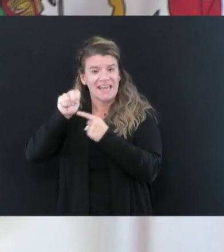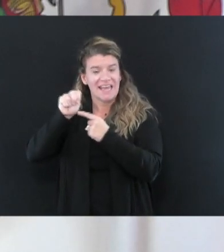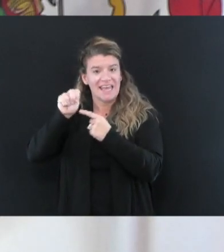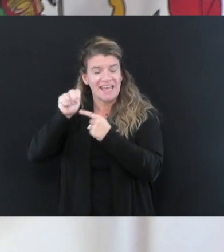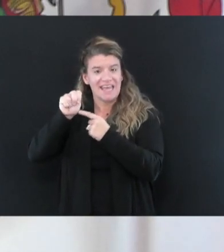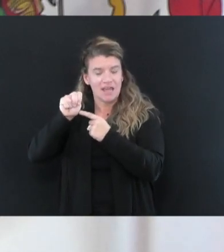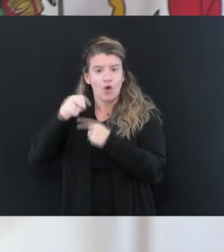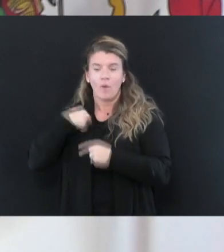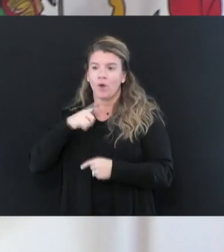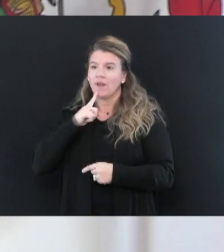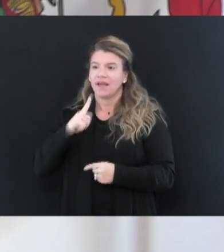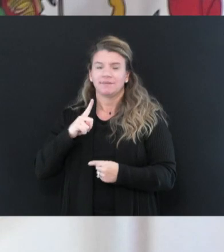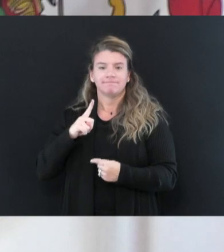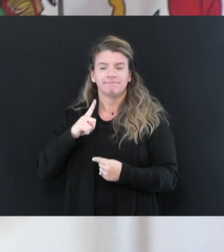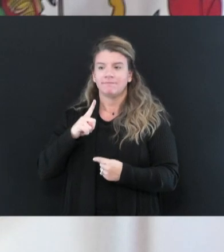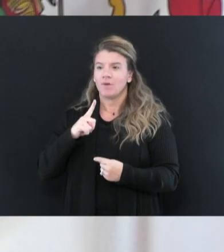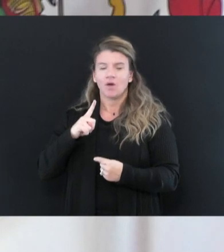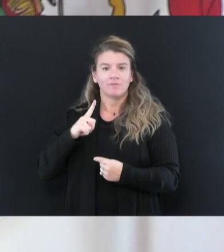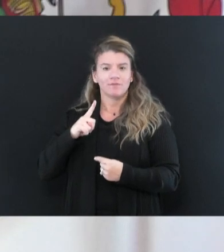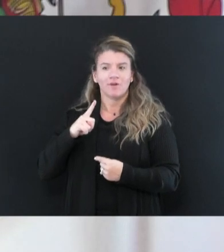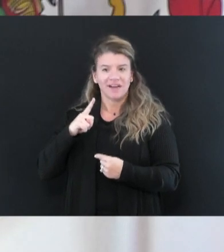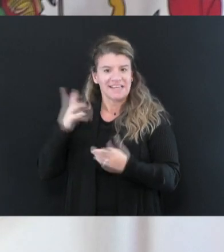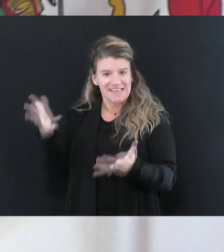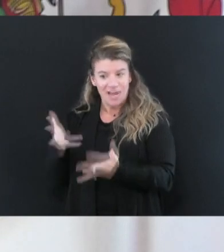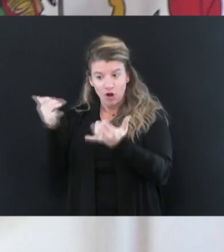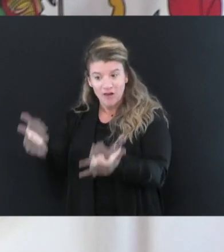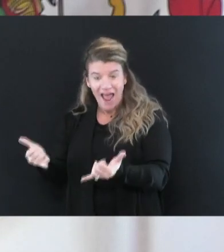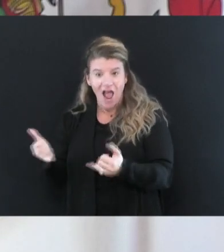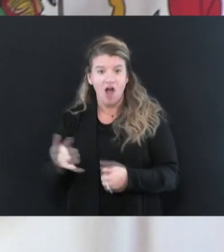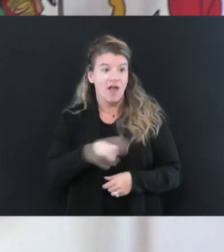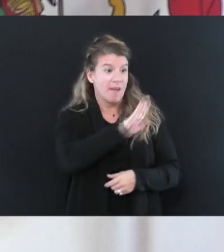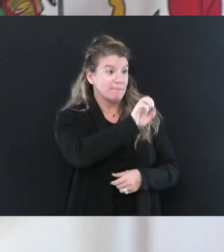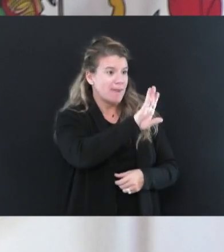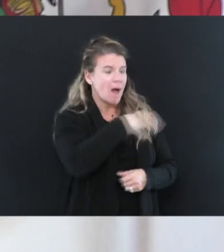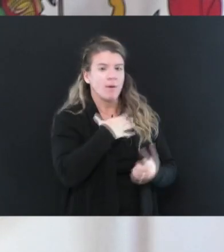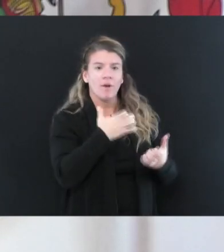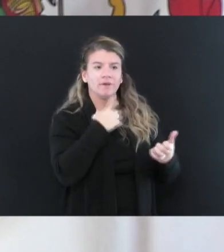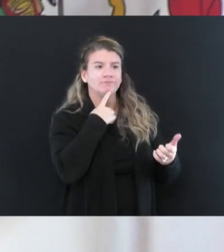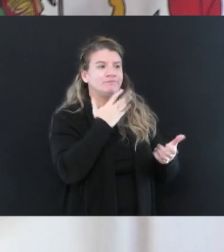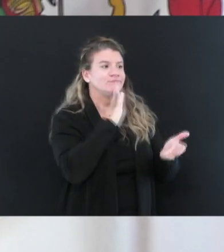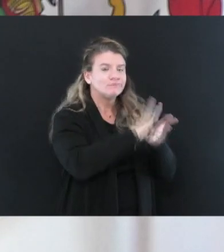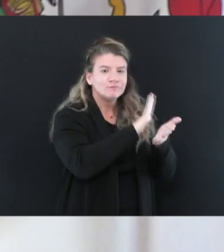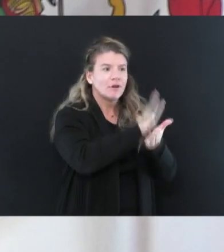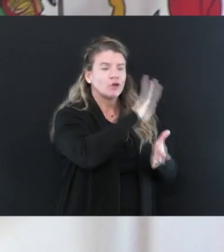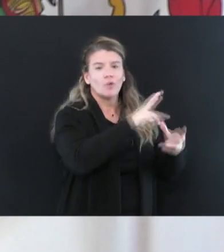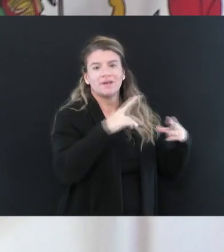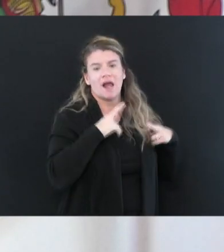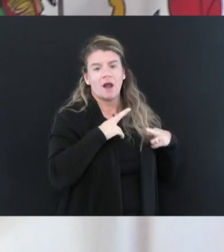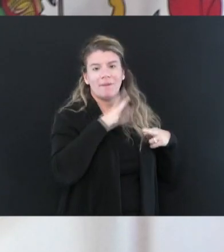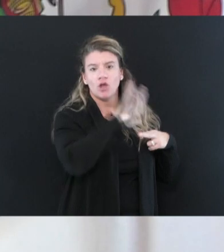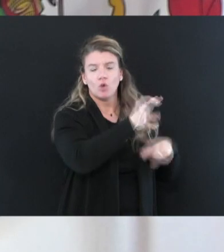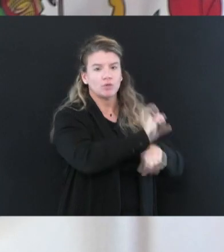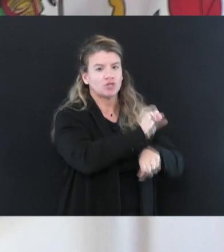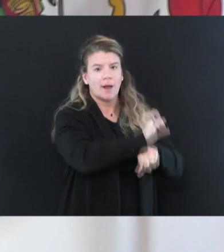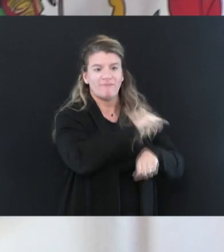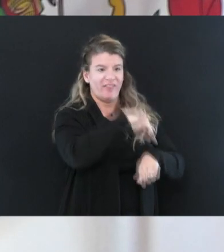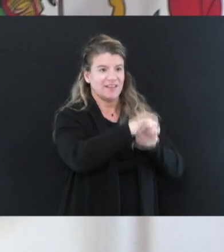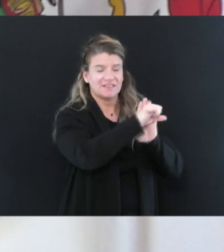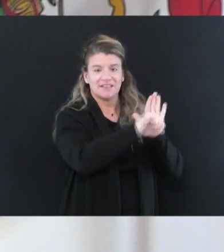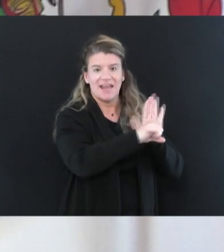you the greatest in your retirement, and God bless you for all you've done for this great state in many, many